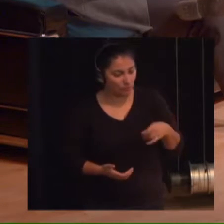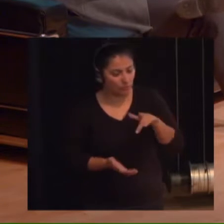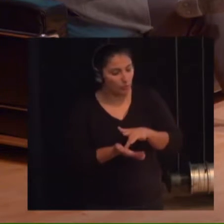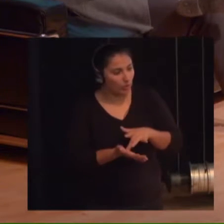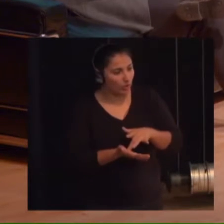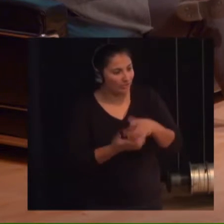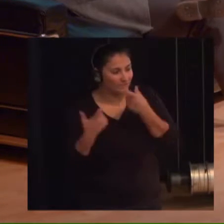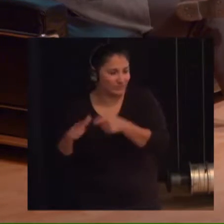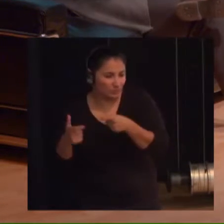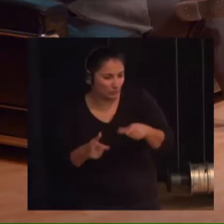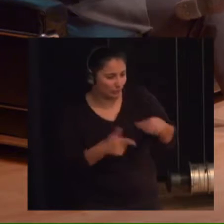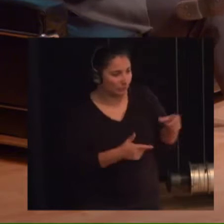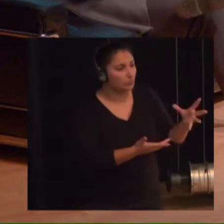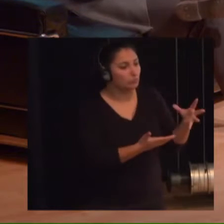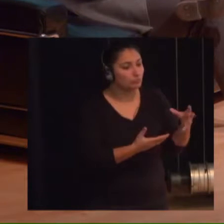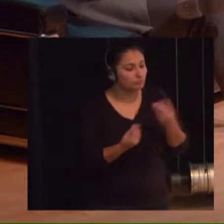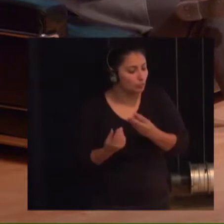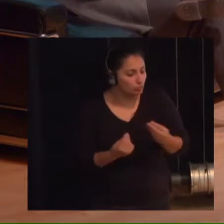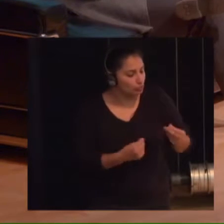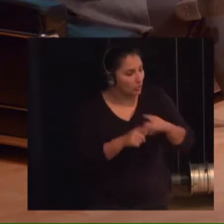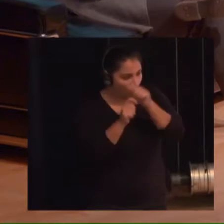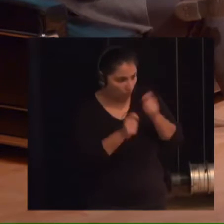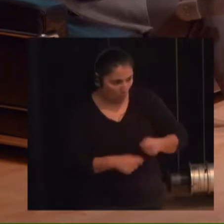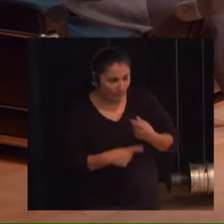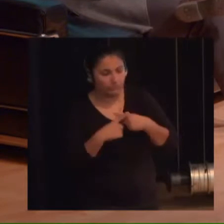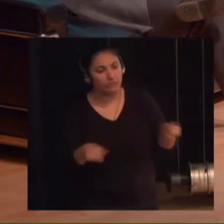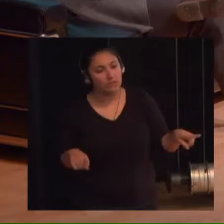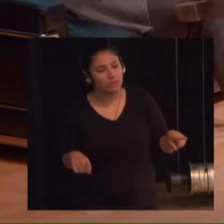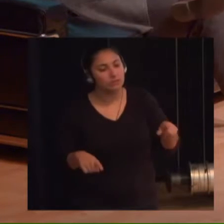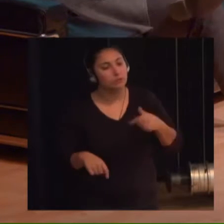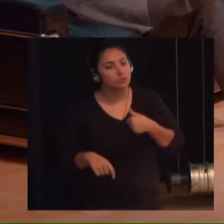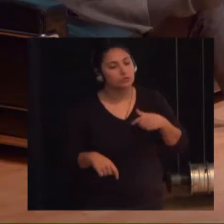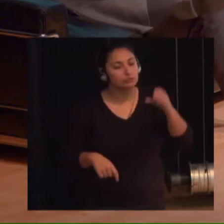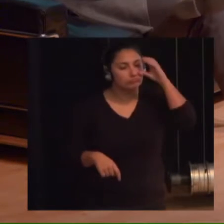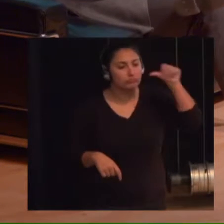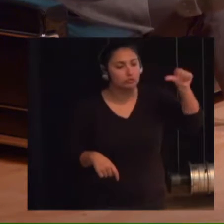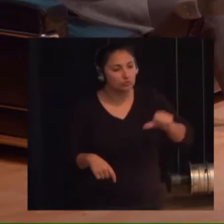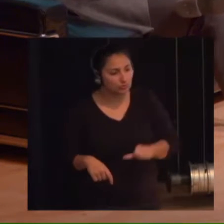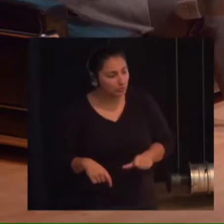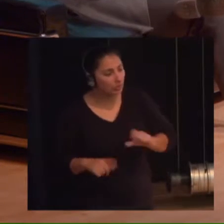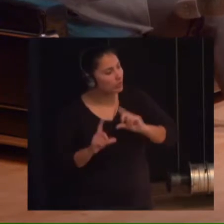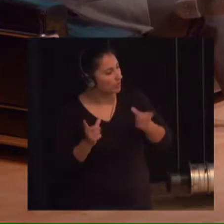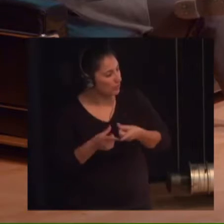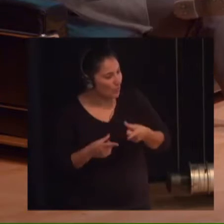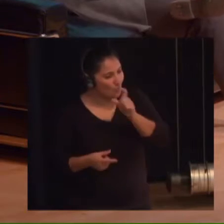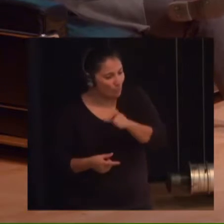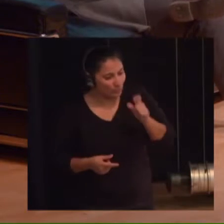but and here in this meeting we have very interesting people that are experimenting with new projects such as The Conversation,